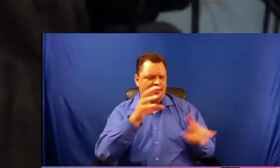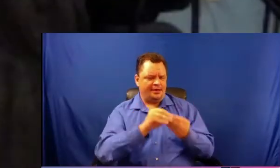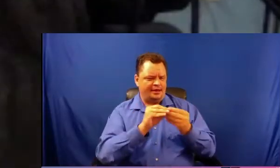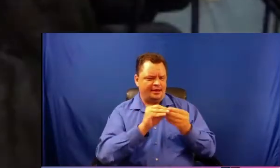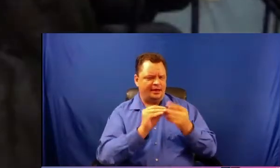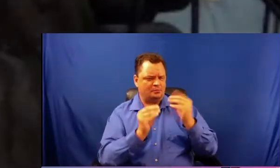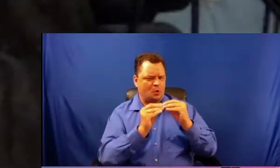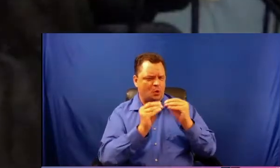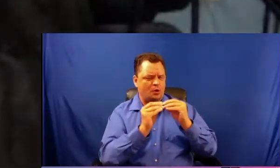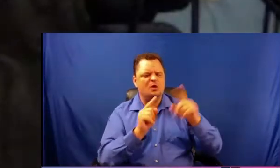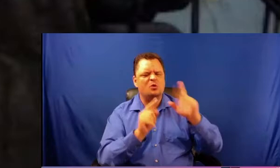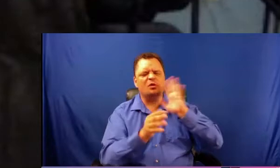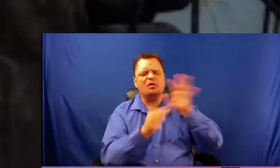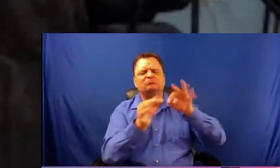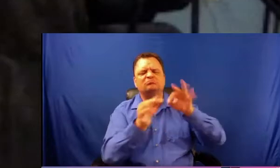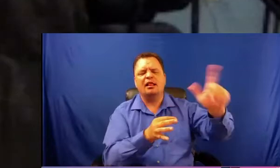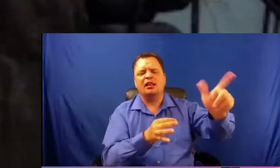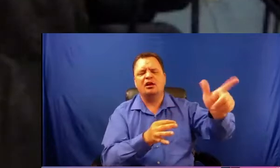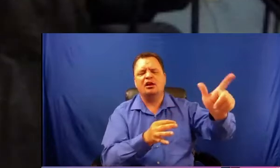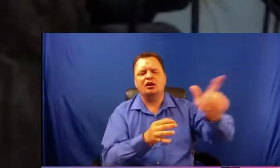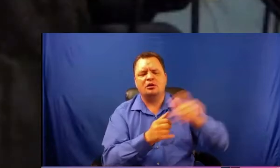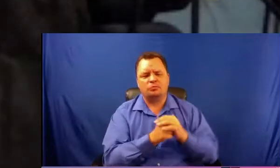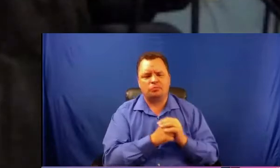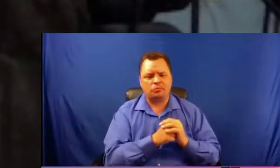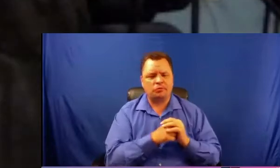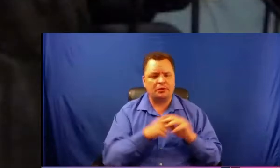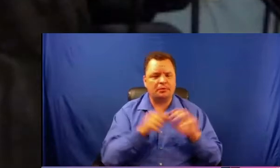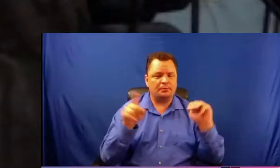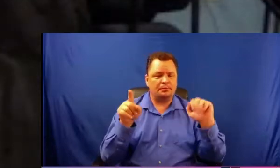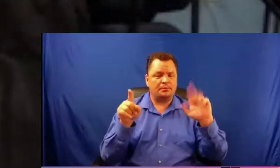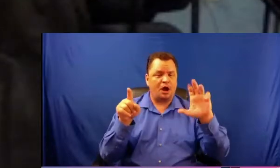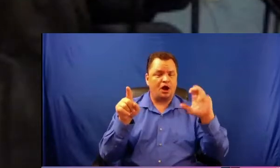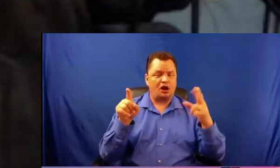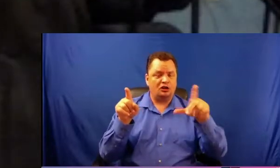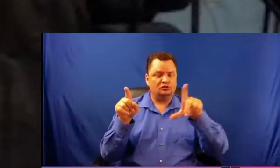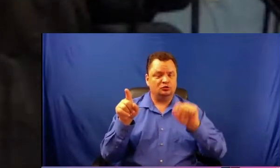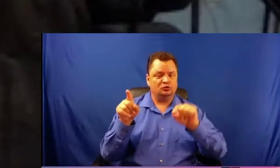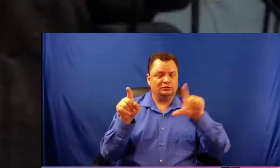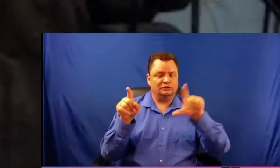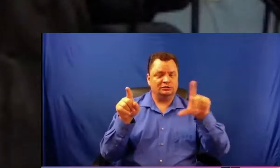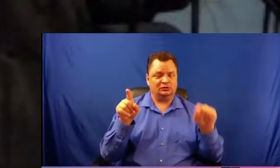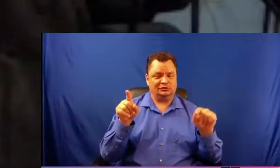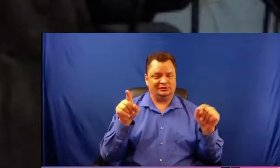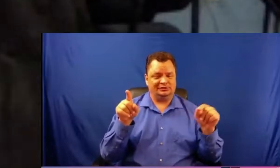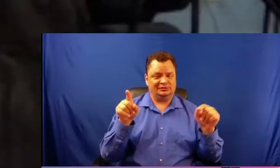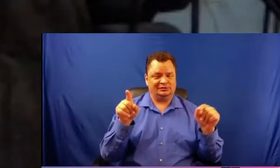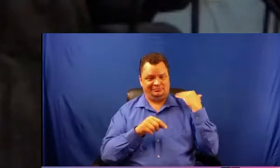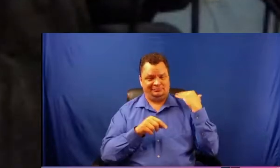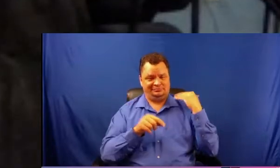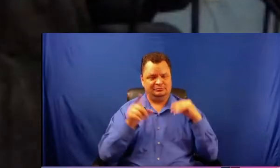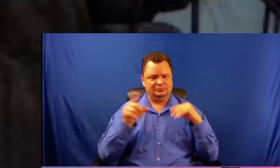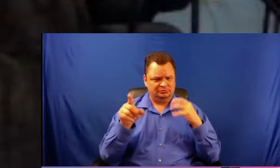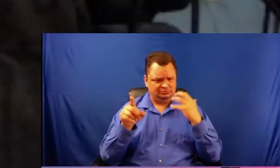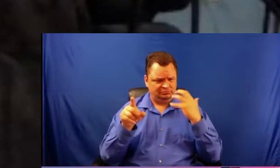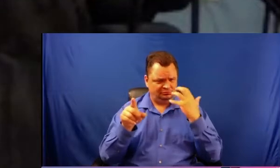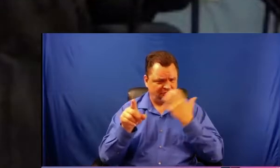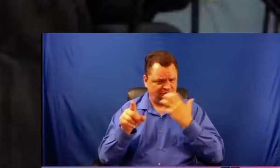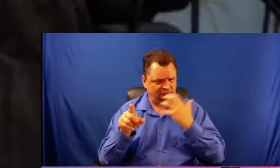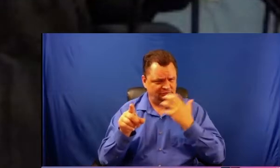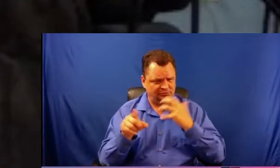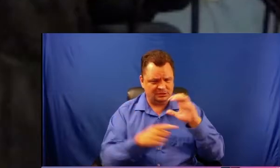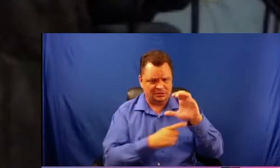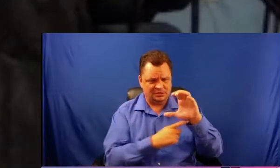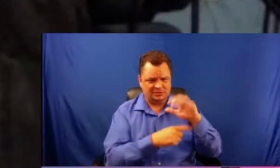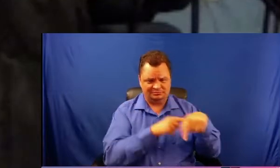of 2020 is where things really took off for El Paso County with our first case, and then we had